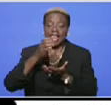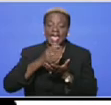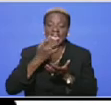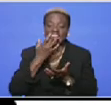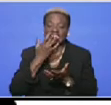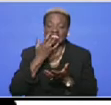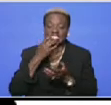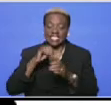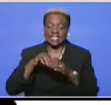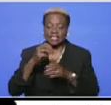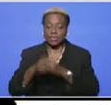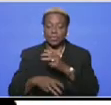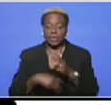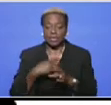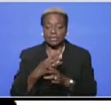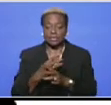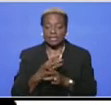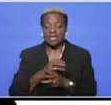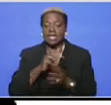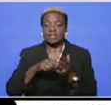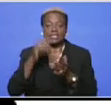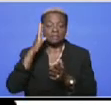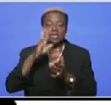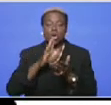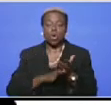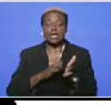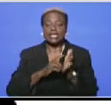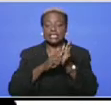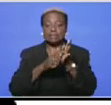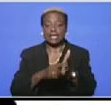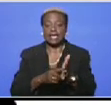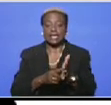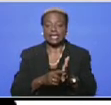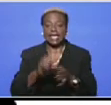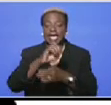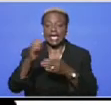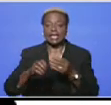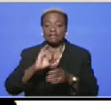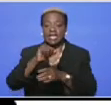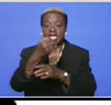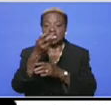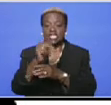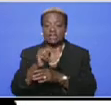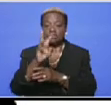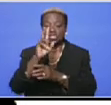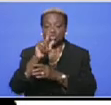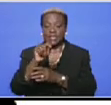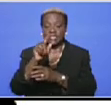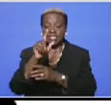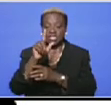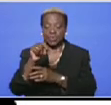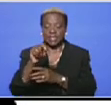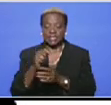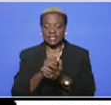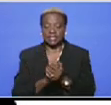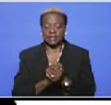Smith will be on display until the end of January 2020. Jiminy DeSwain for Catching the Feeling.